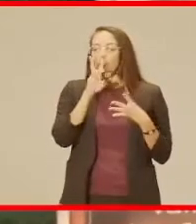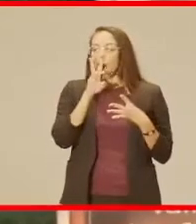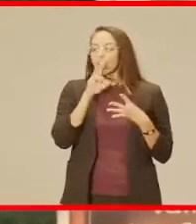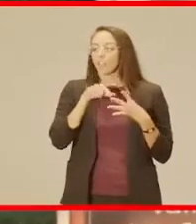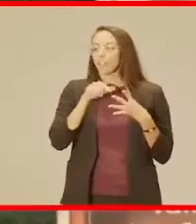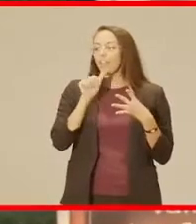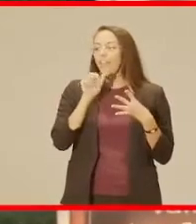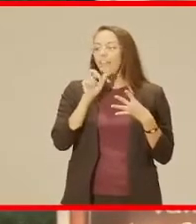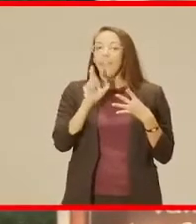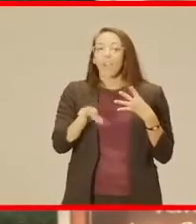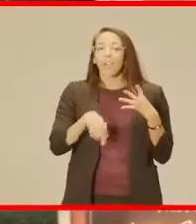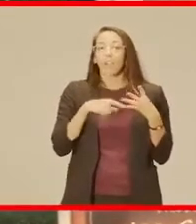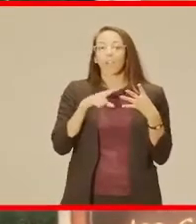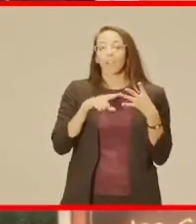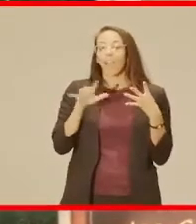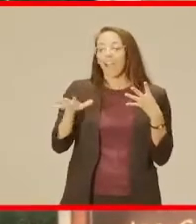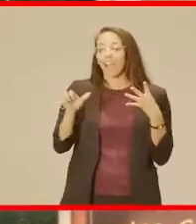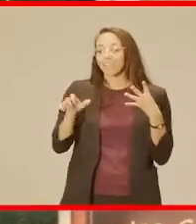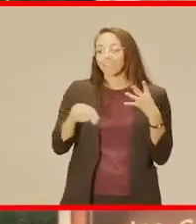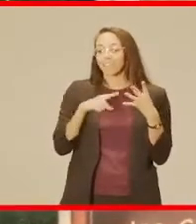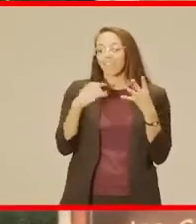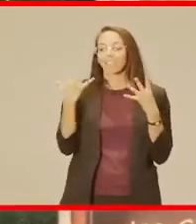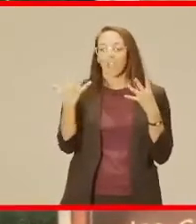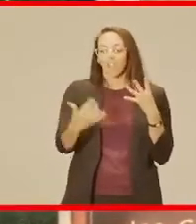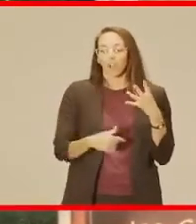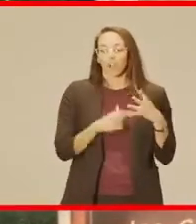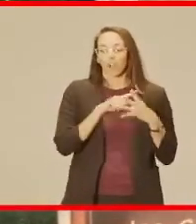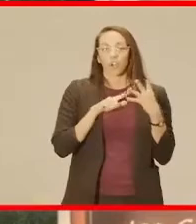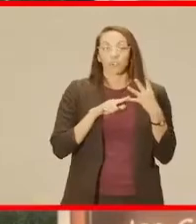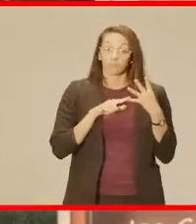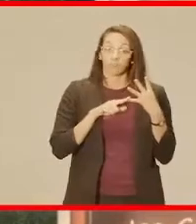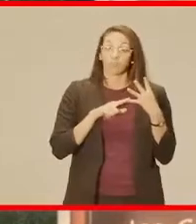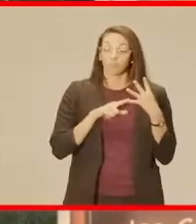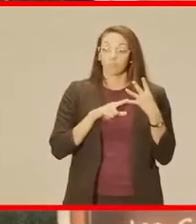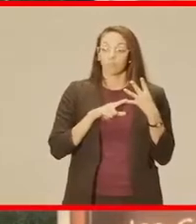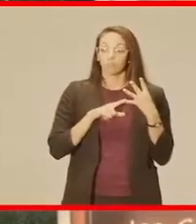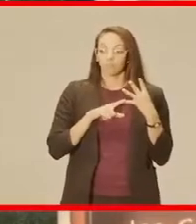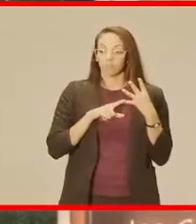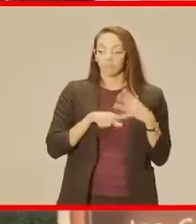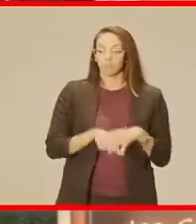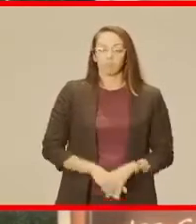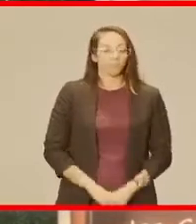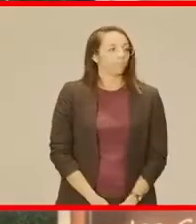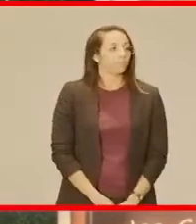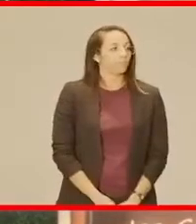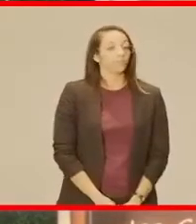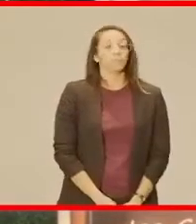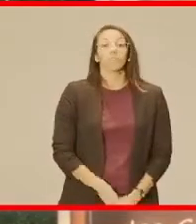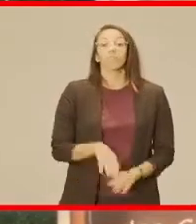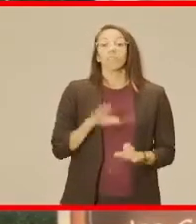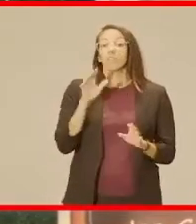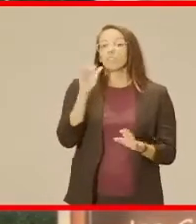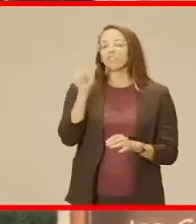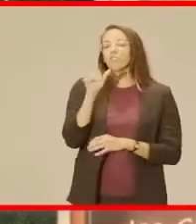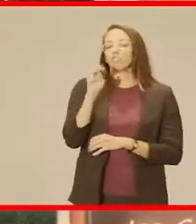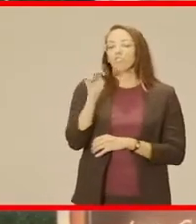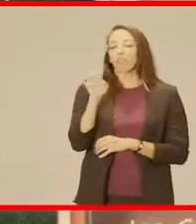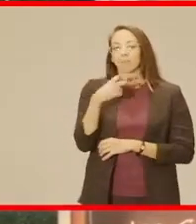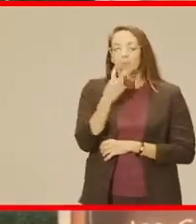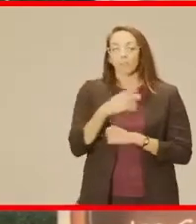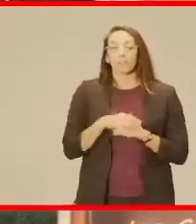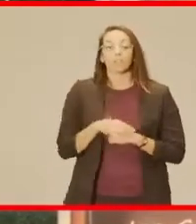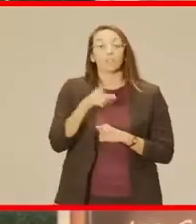Absolutely. And see, the show you mentioned, Aang, the boy trapped in